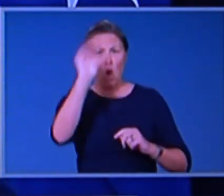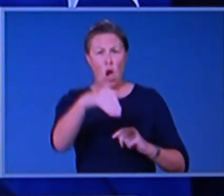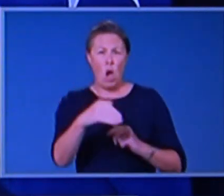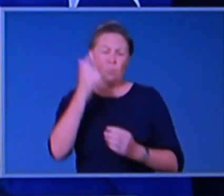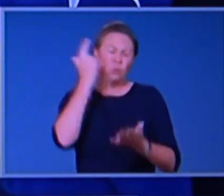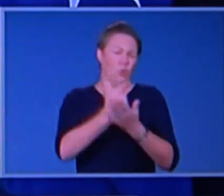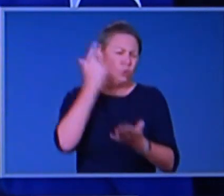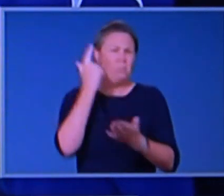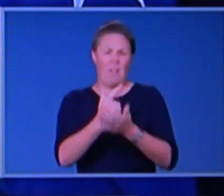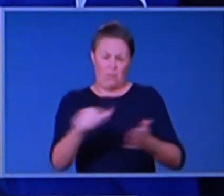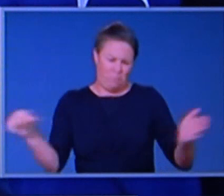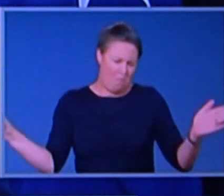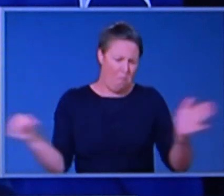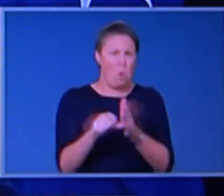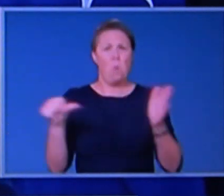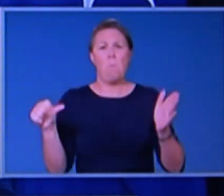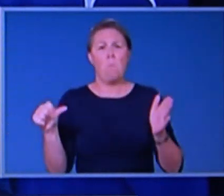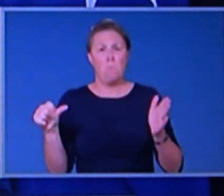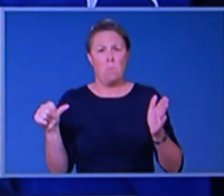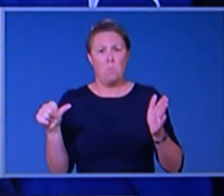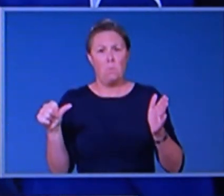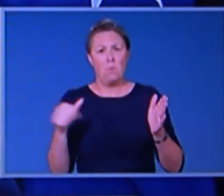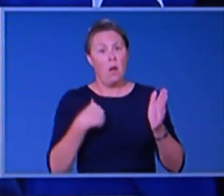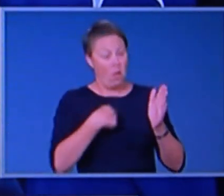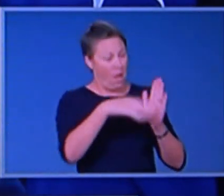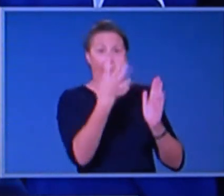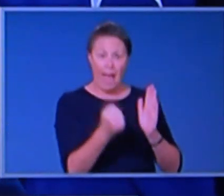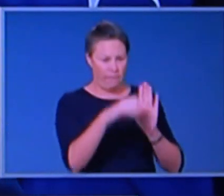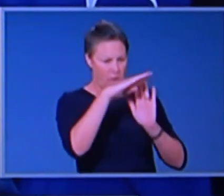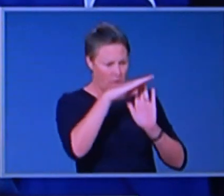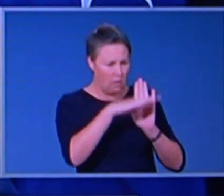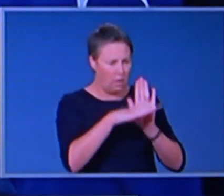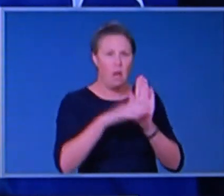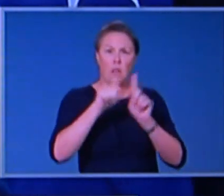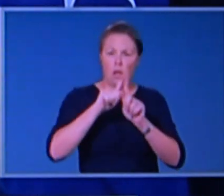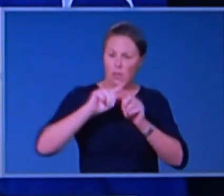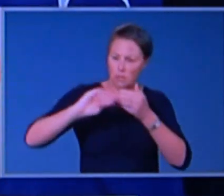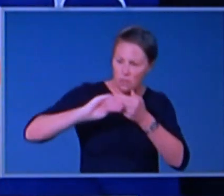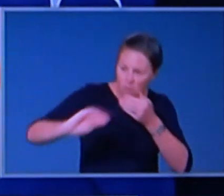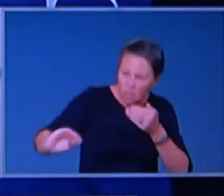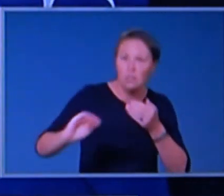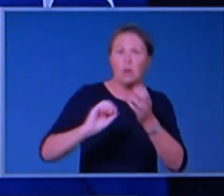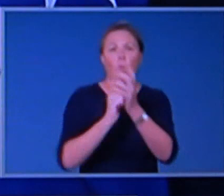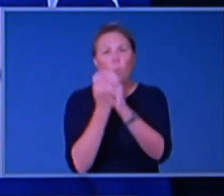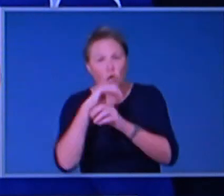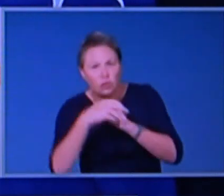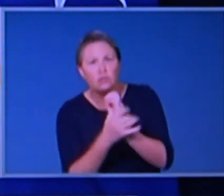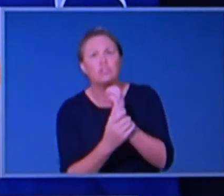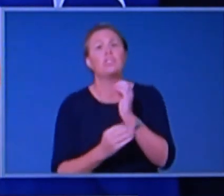baseline requirements of what National Cabinet has agreed based on the expert medical advice.